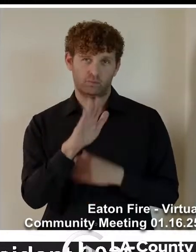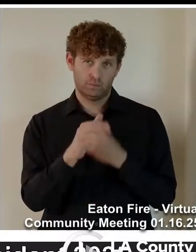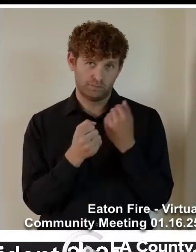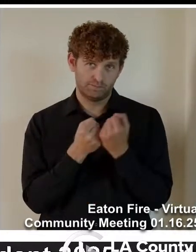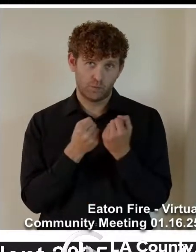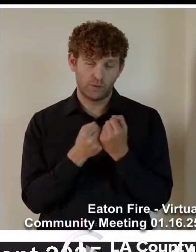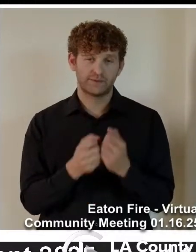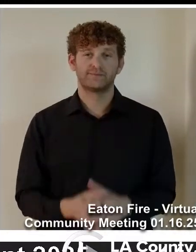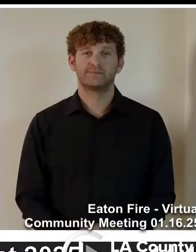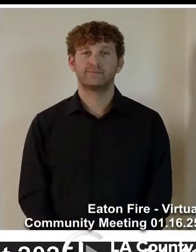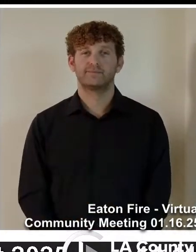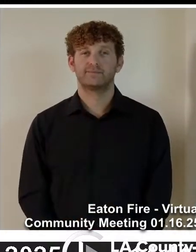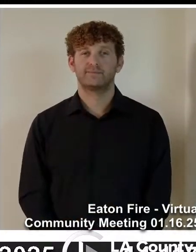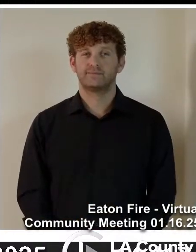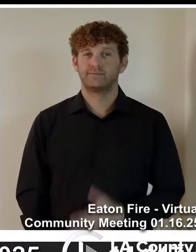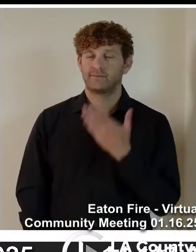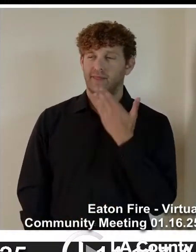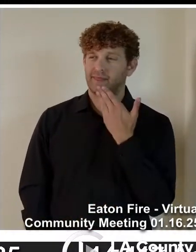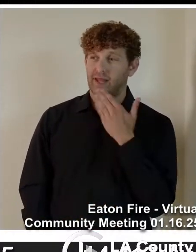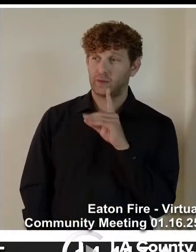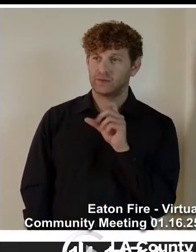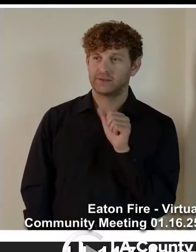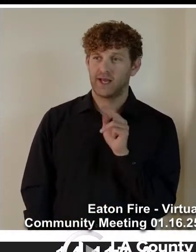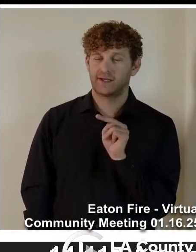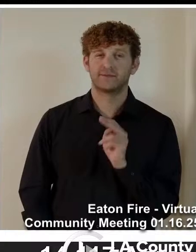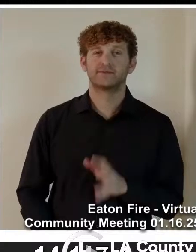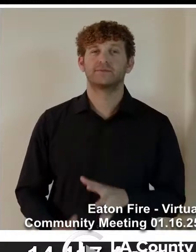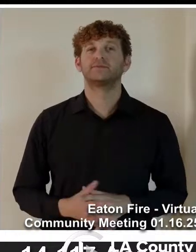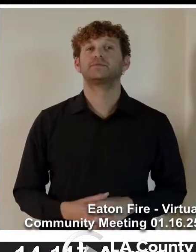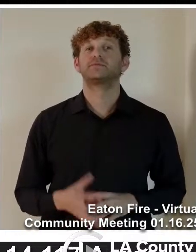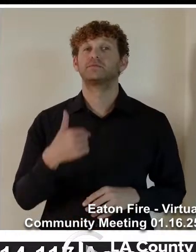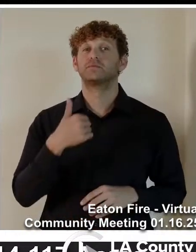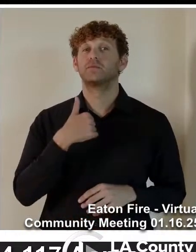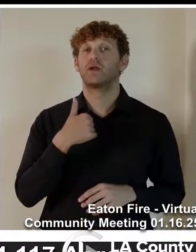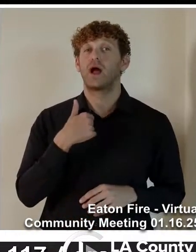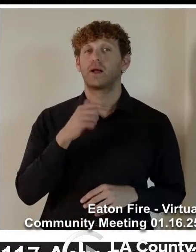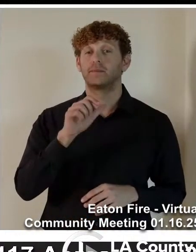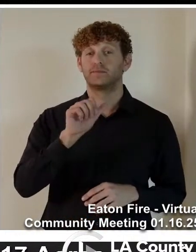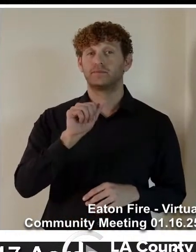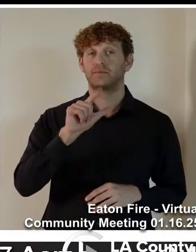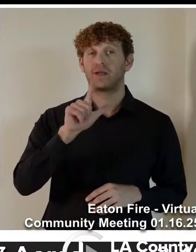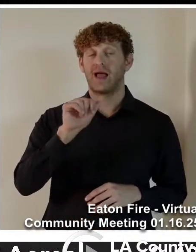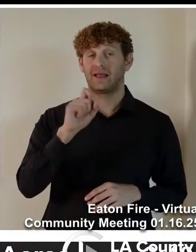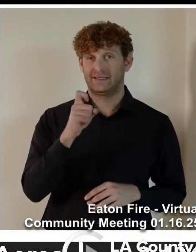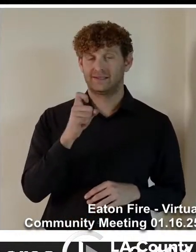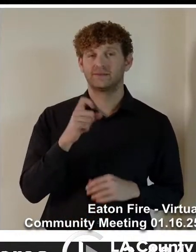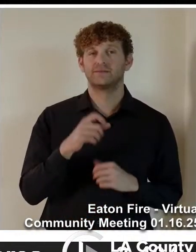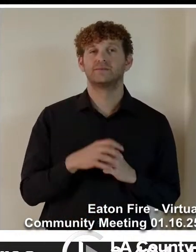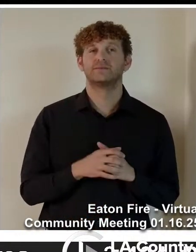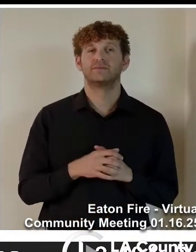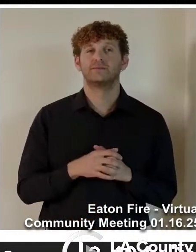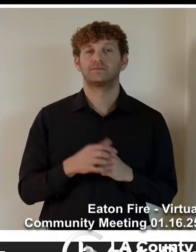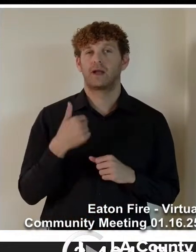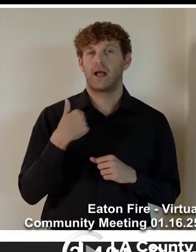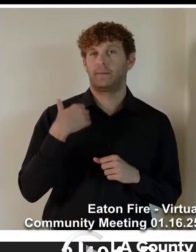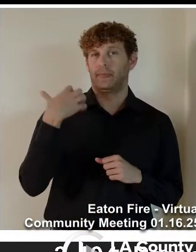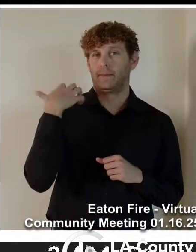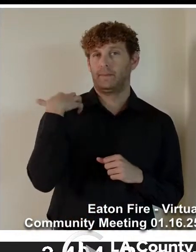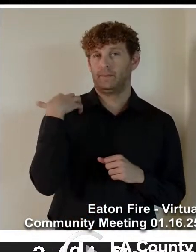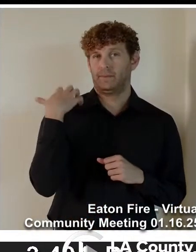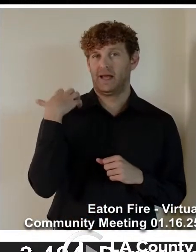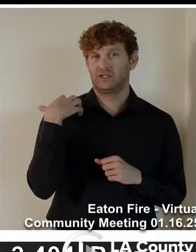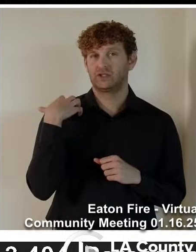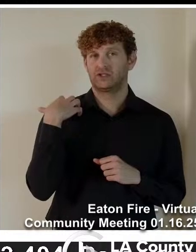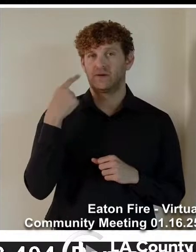All right, thank you, Dan. I'm Alex Macbeth, Unified Commander for the Eaton Fire. I want to pass